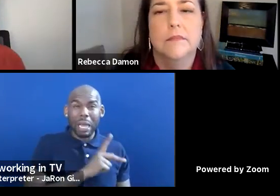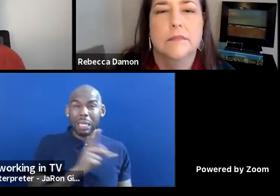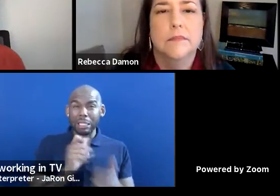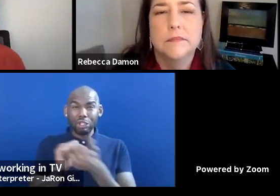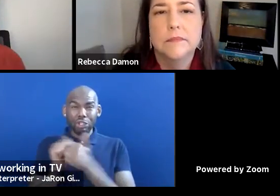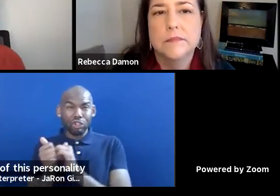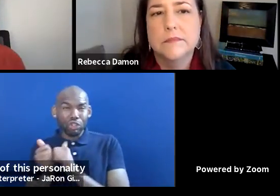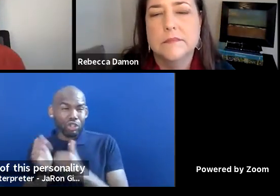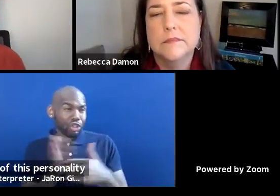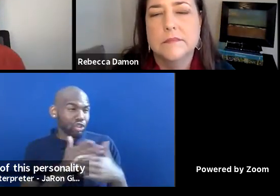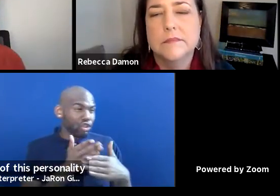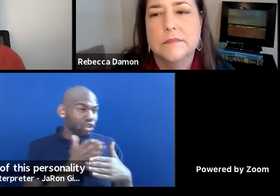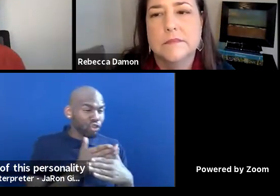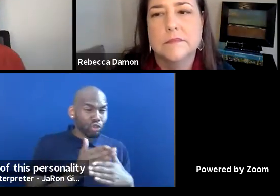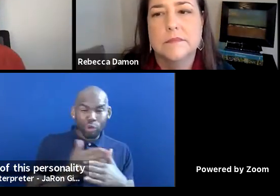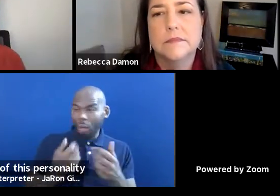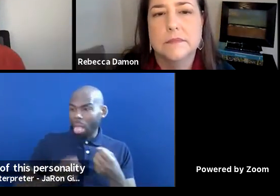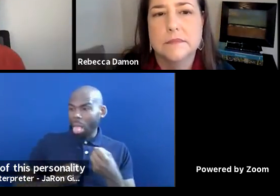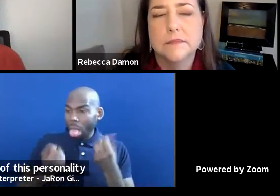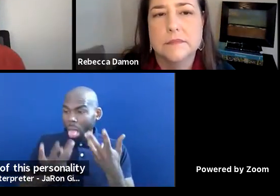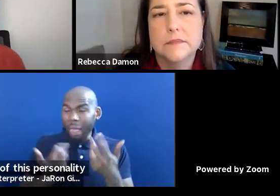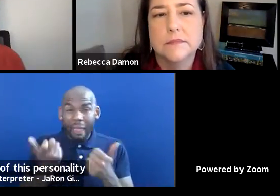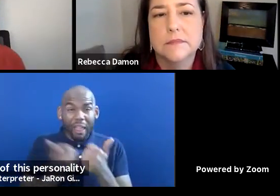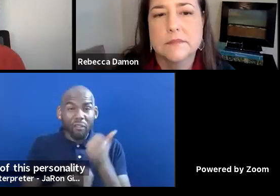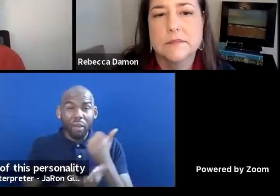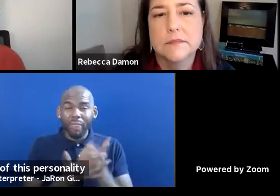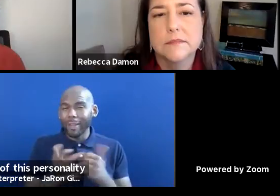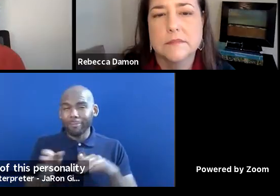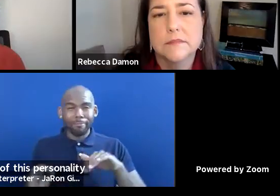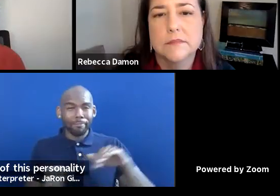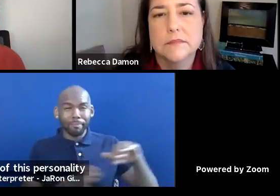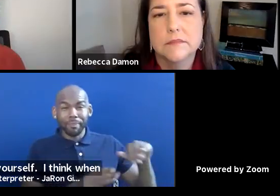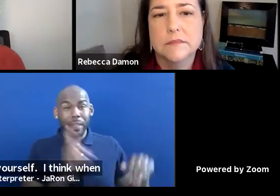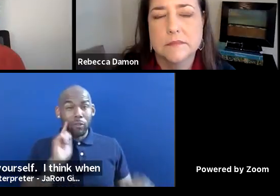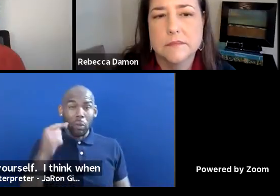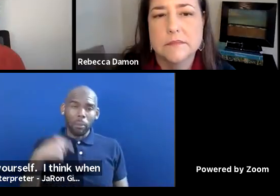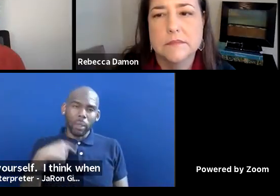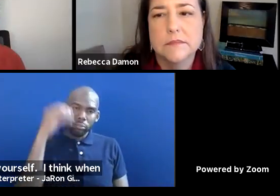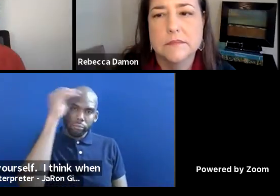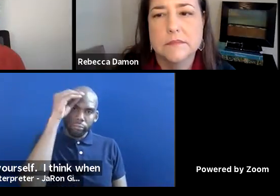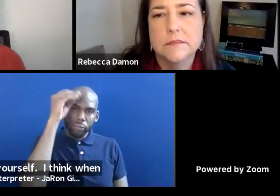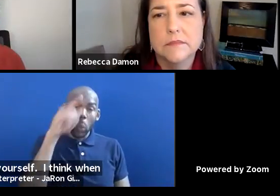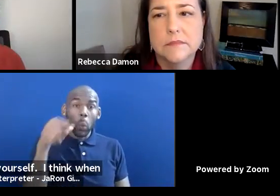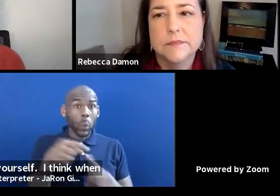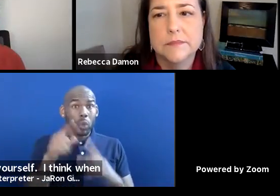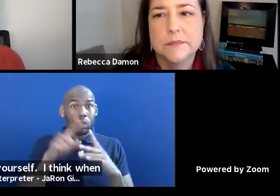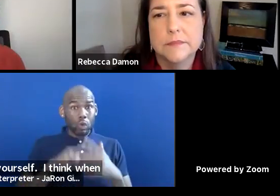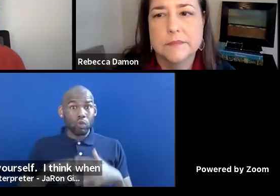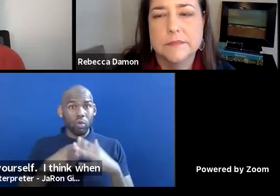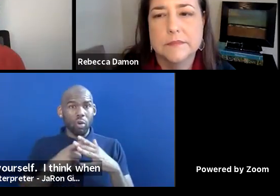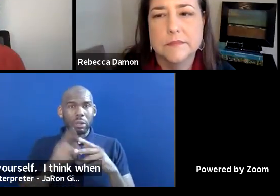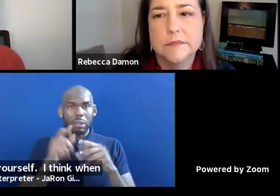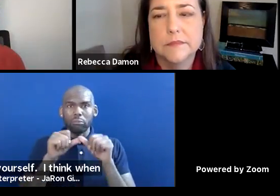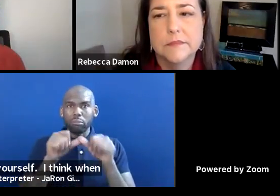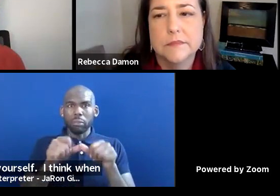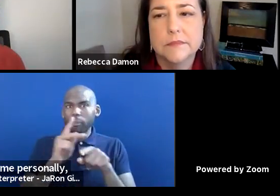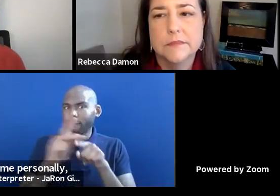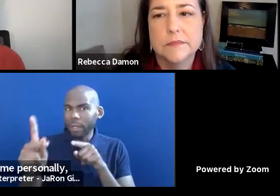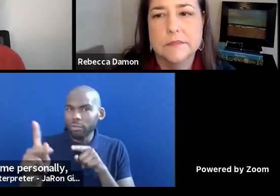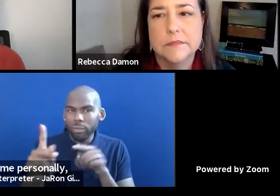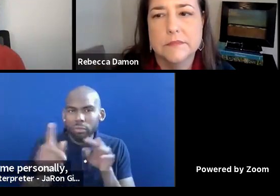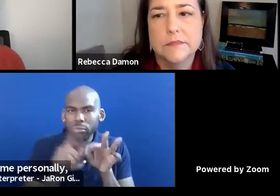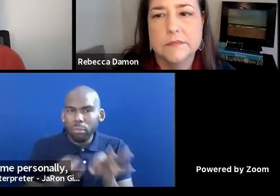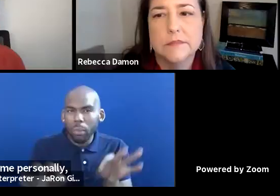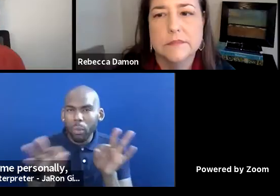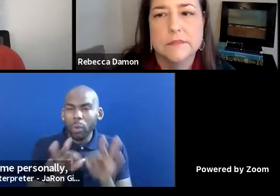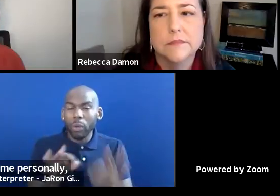about yourself. And I think that when you're starting out, for me personally, I think keeping it professional is really key. And you don't